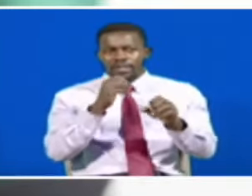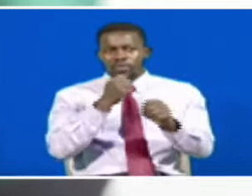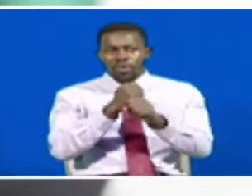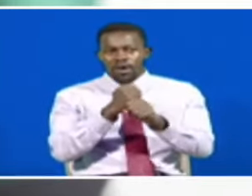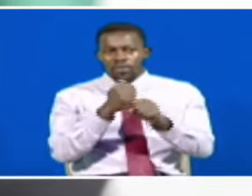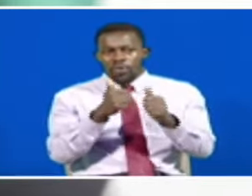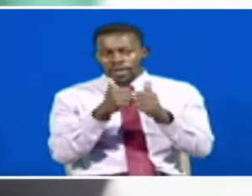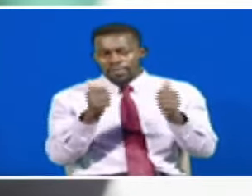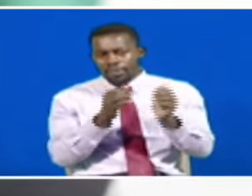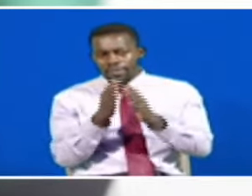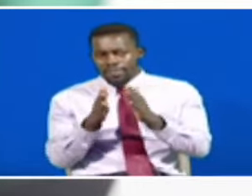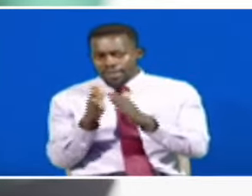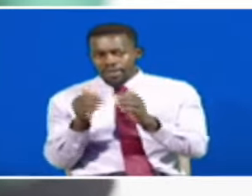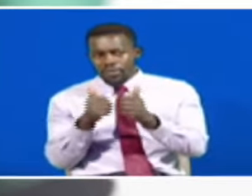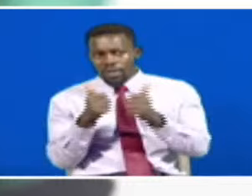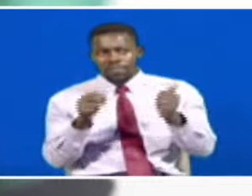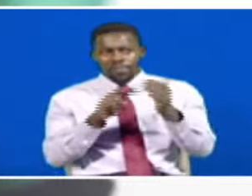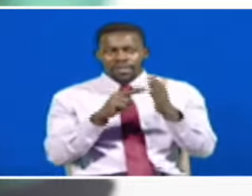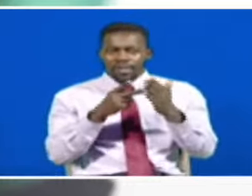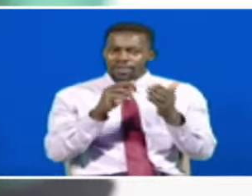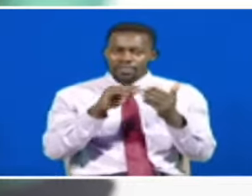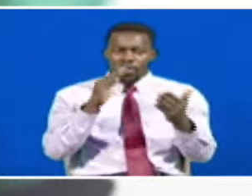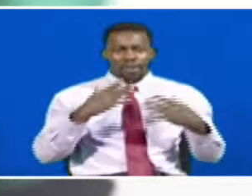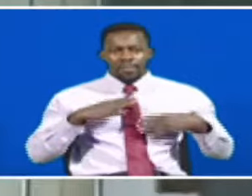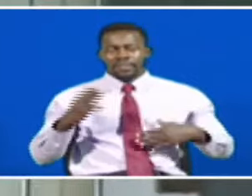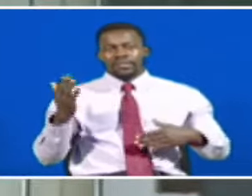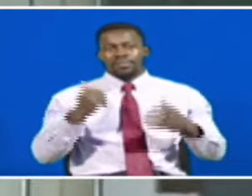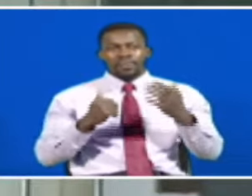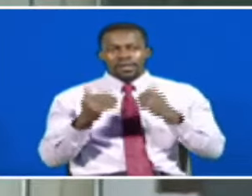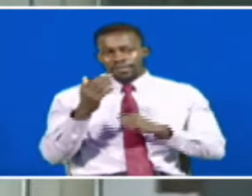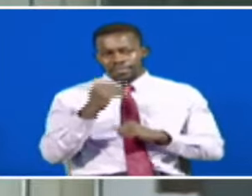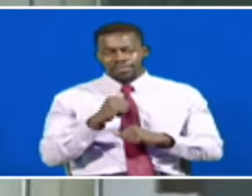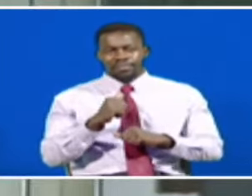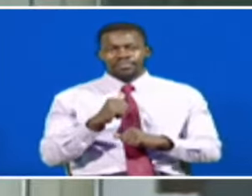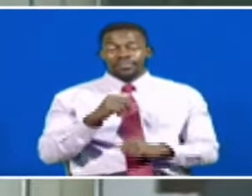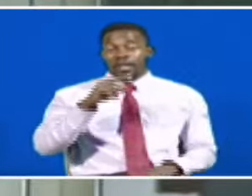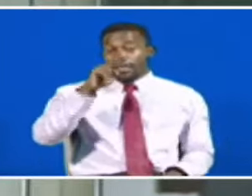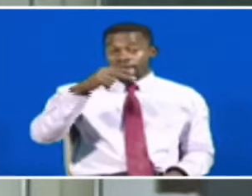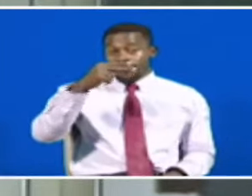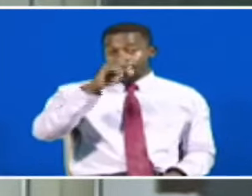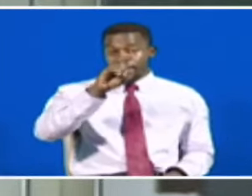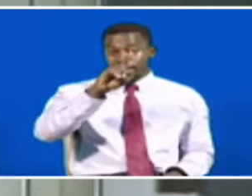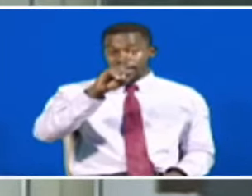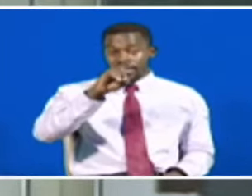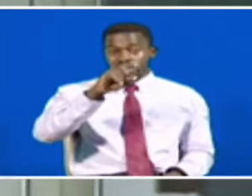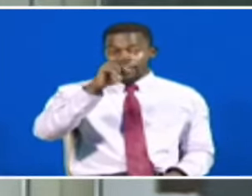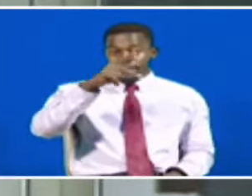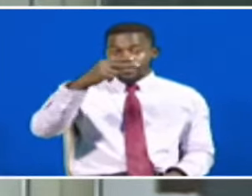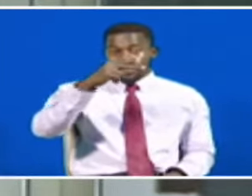hivyo mashabiki wetu watarajie mema. Now Philip Mwigei and Paul Sabule emerged the winners of the